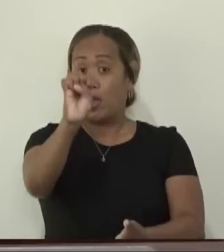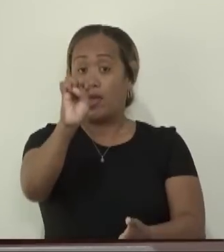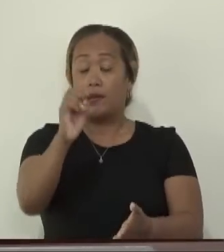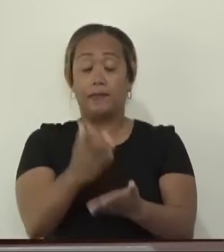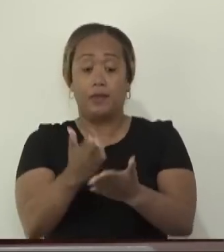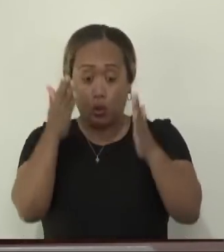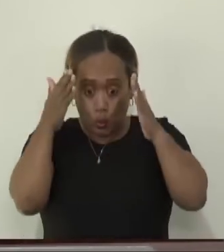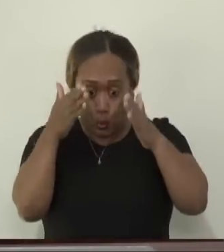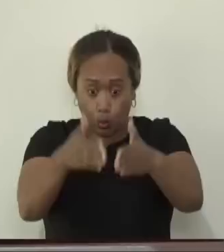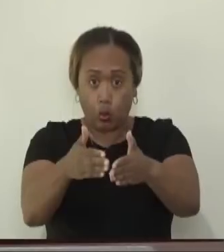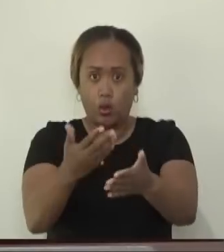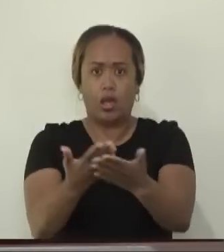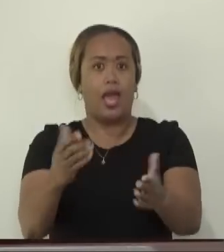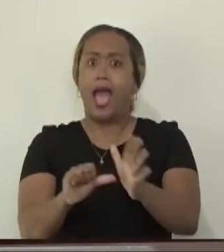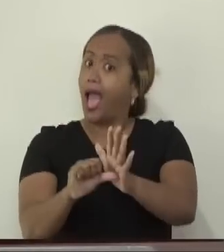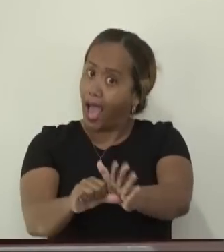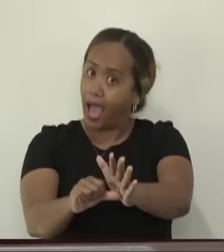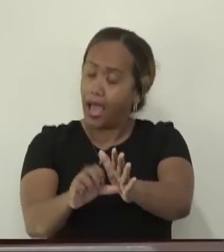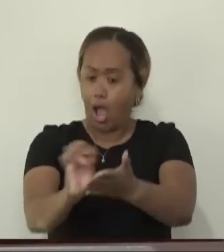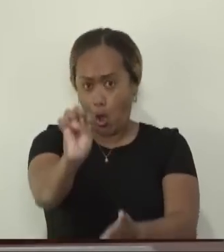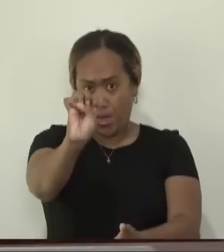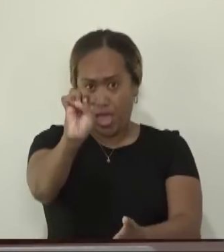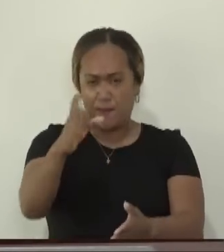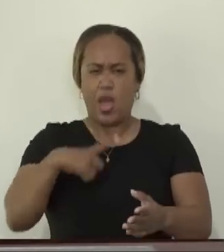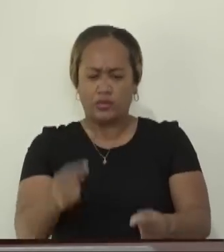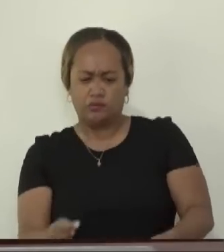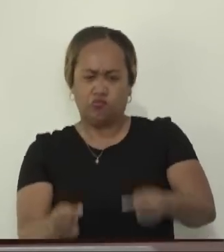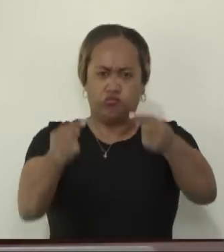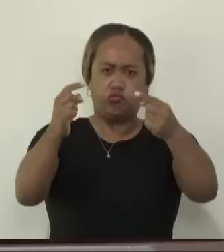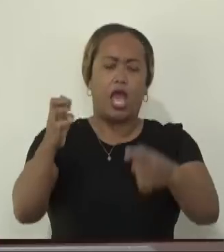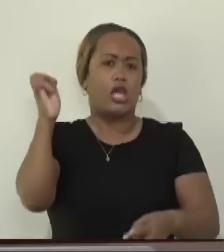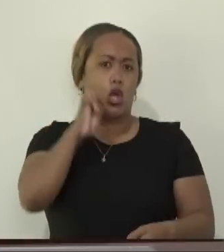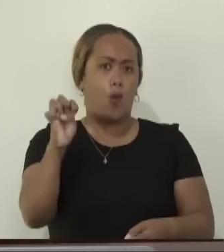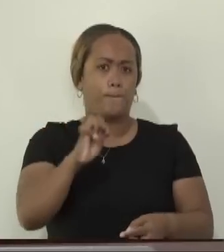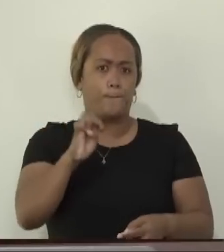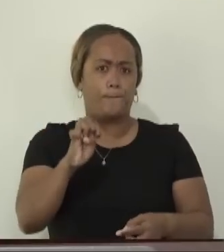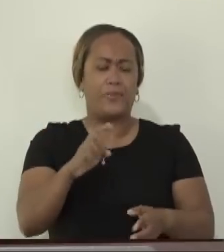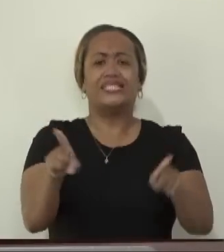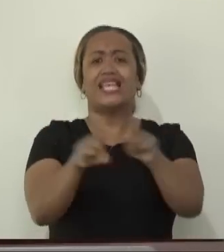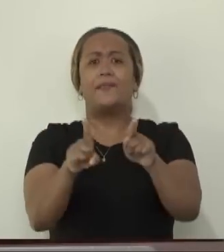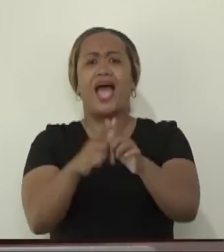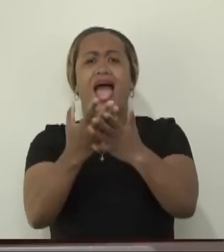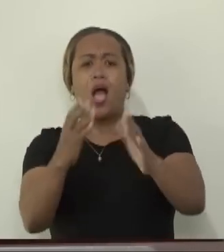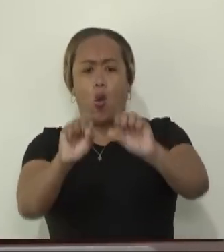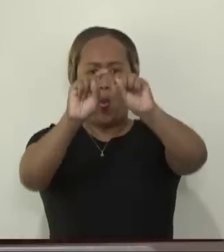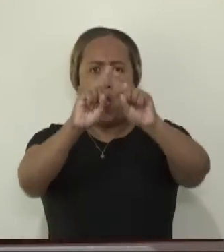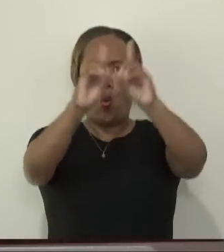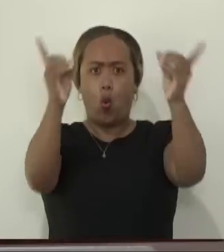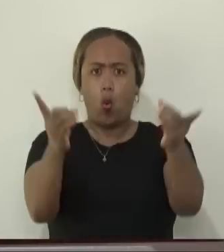will now intensify due to ongoing conflict in Europe, and also geopolitical